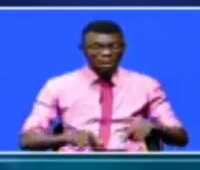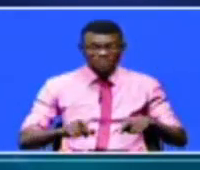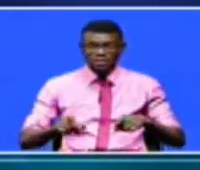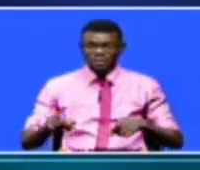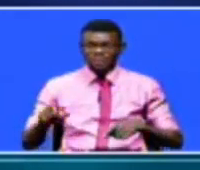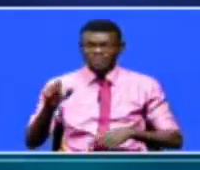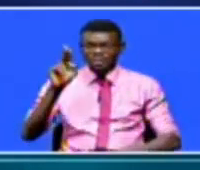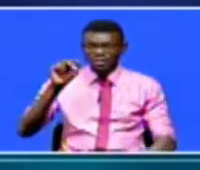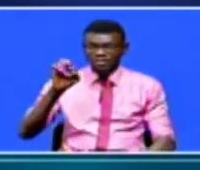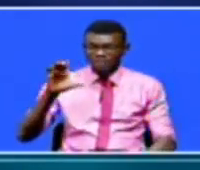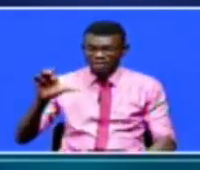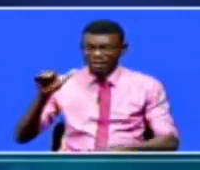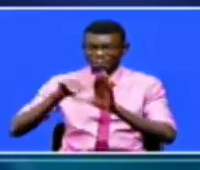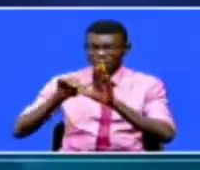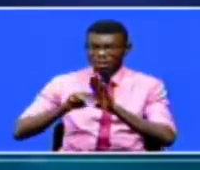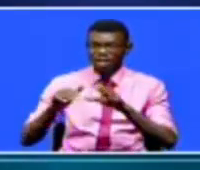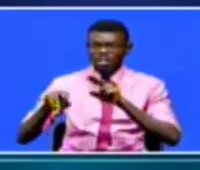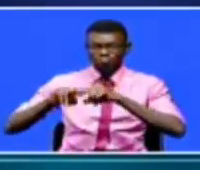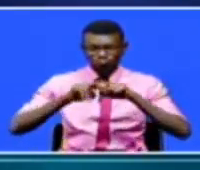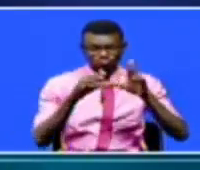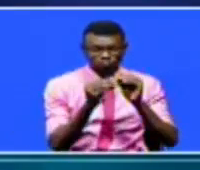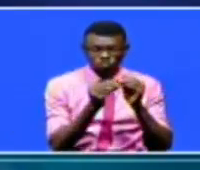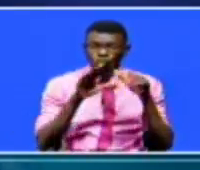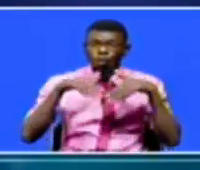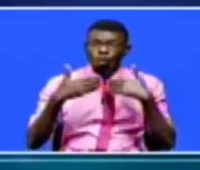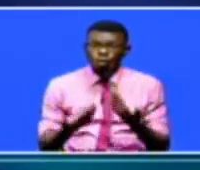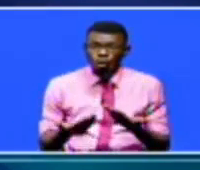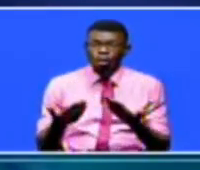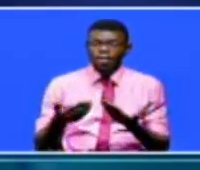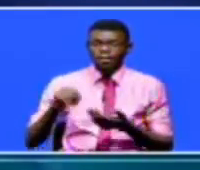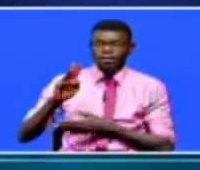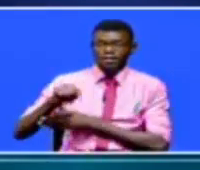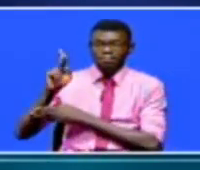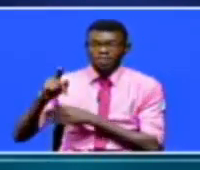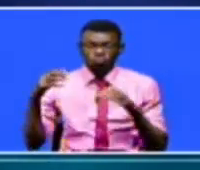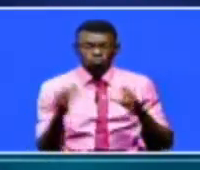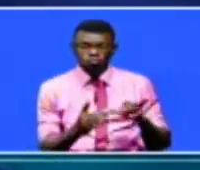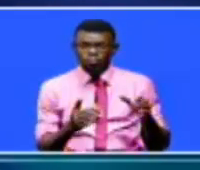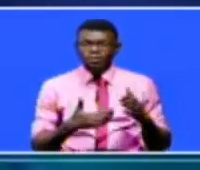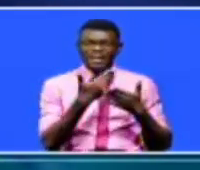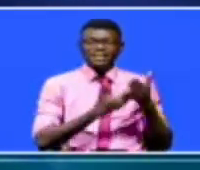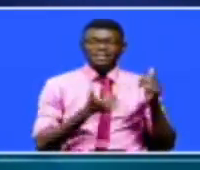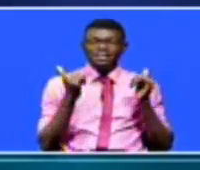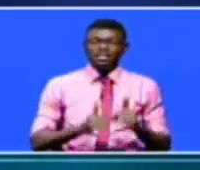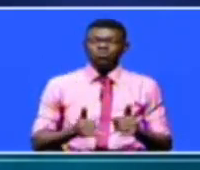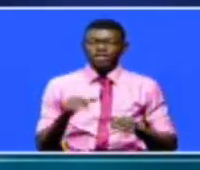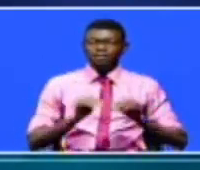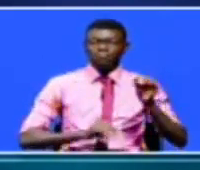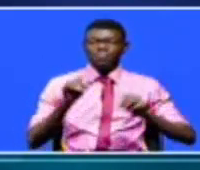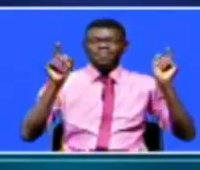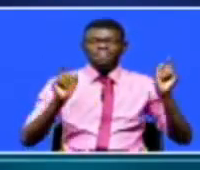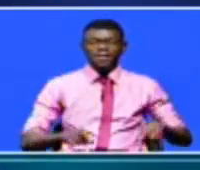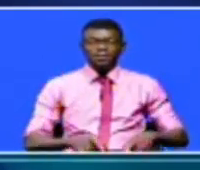Executive Committee or a parliamentary group meeting to draft a fresh agreeable list. Without a properly